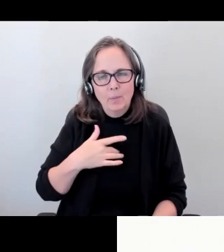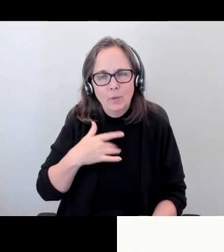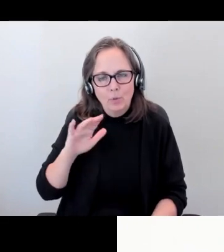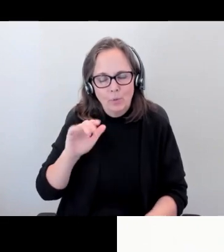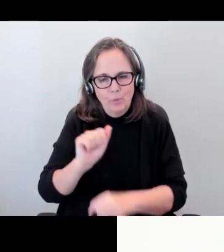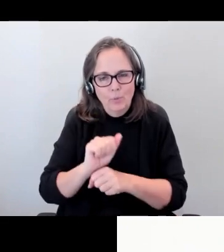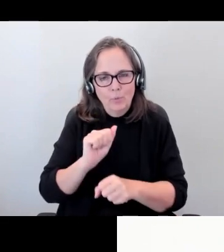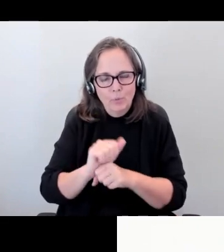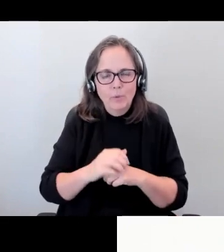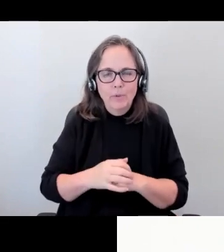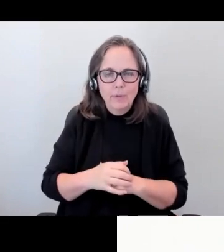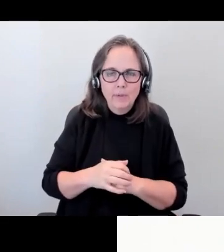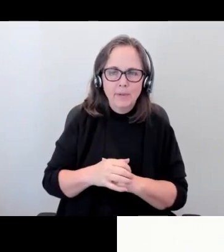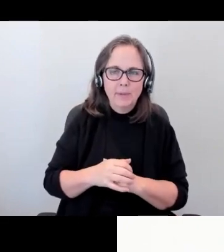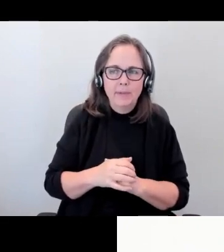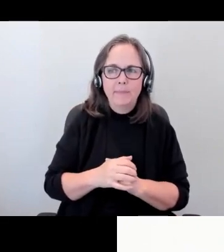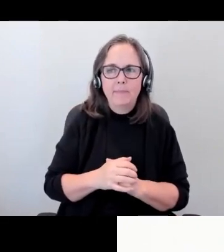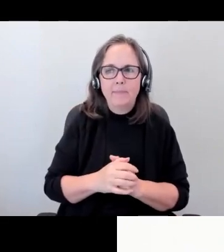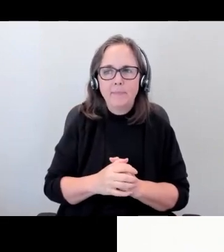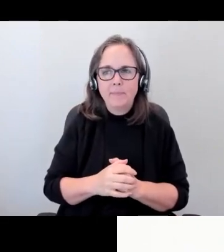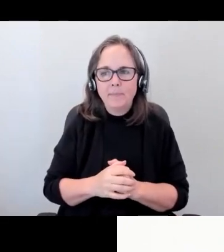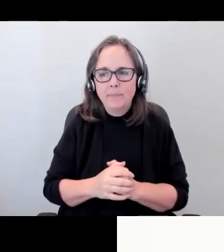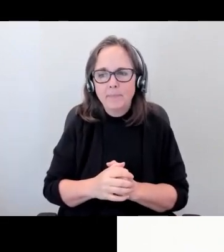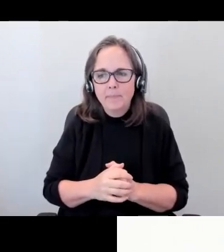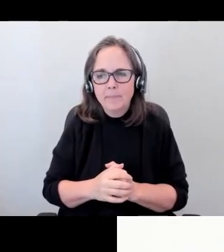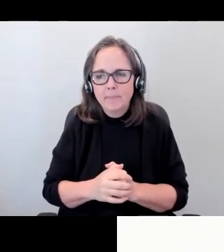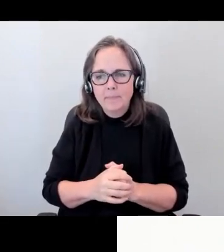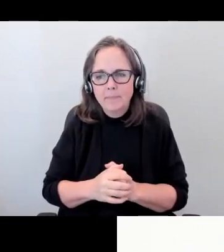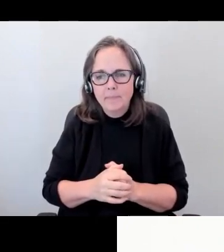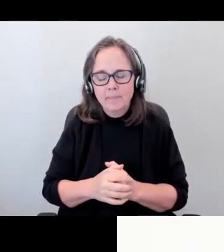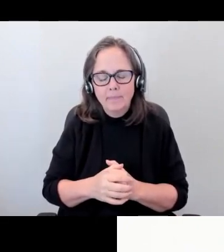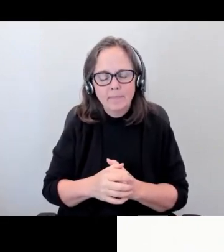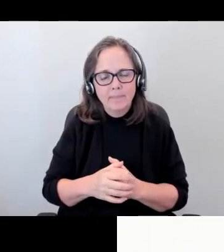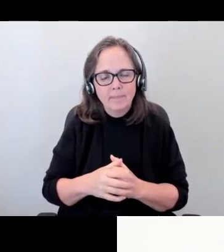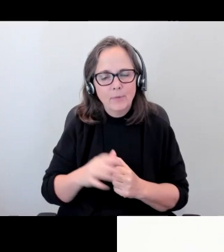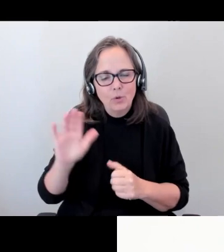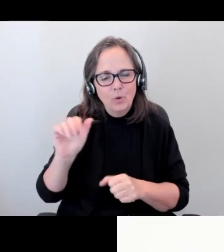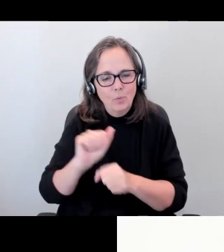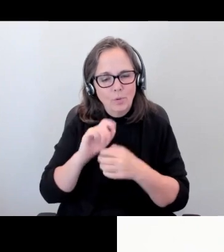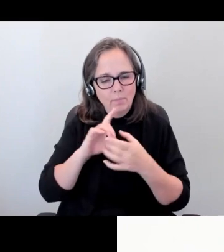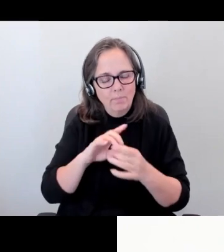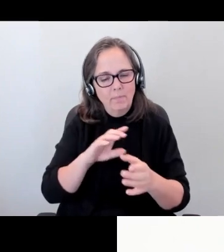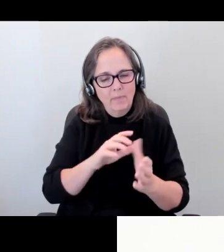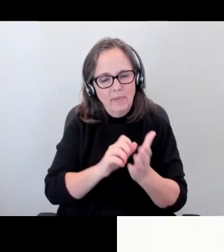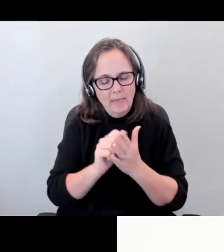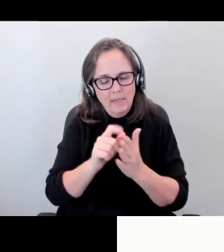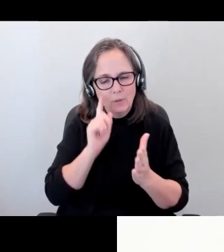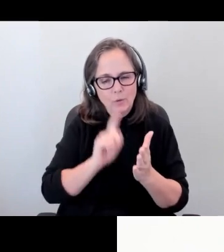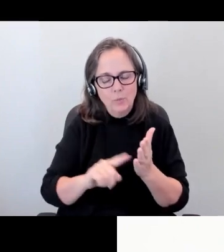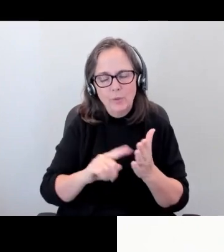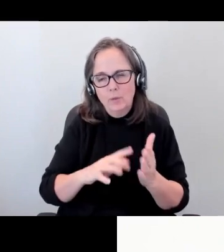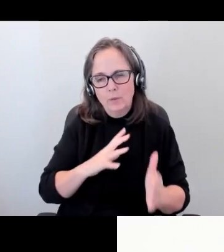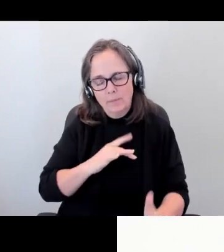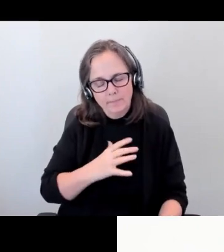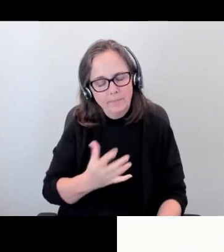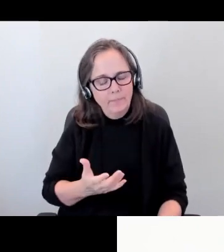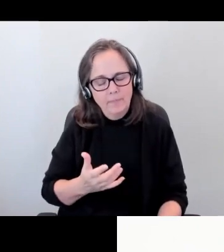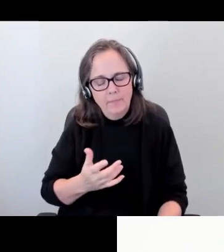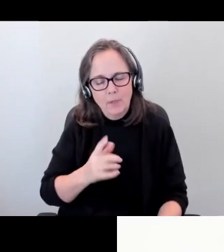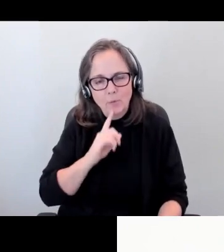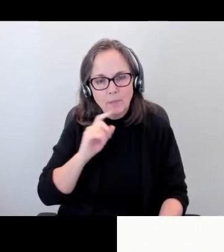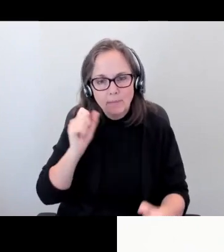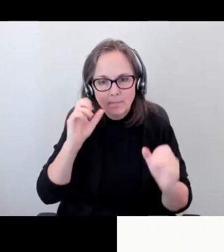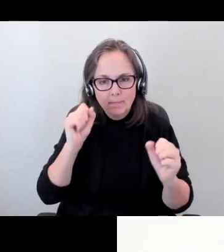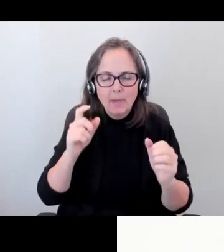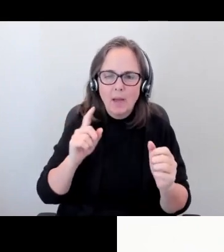work uh, in this field of cancer. And just I was just blown away. I'm